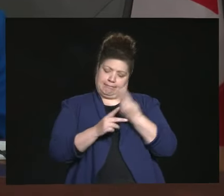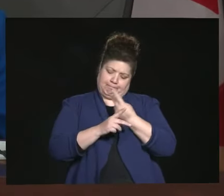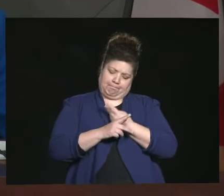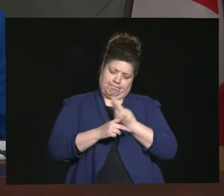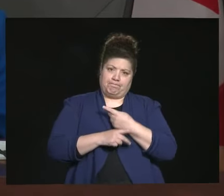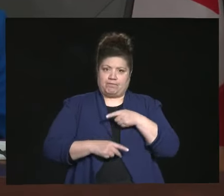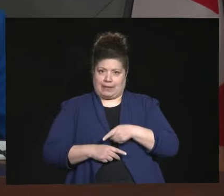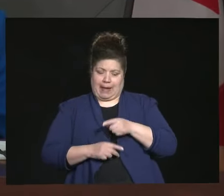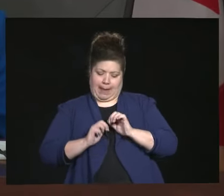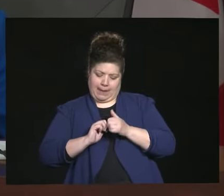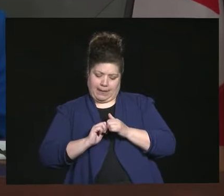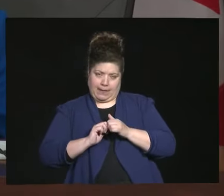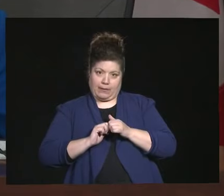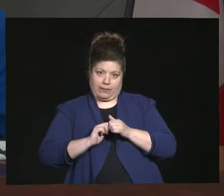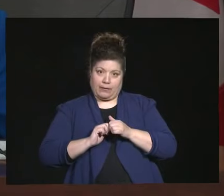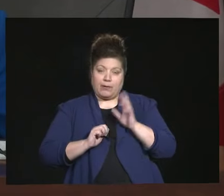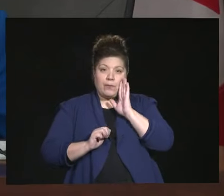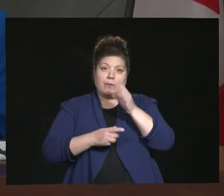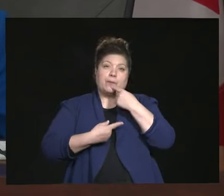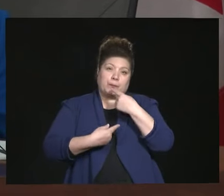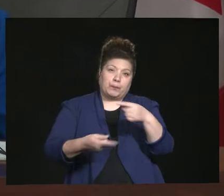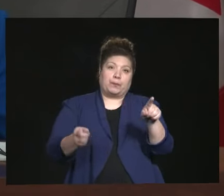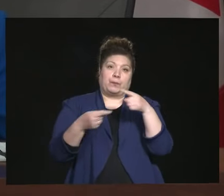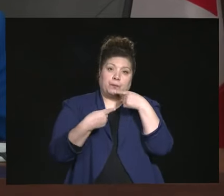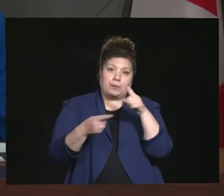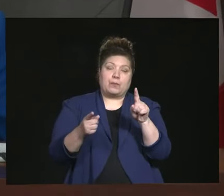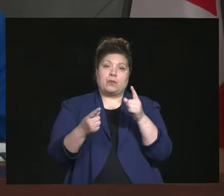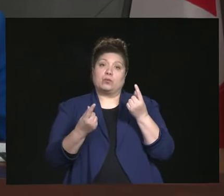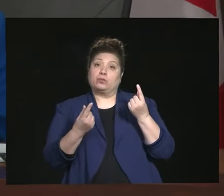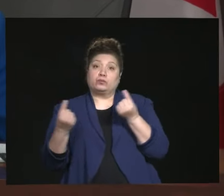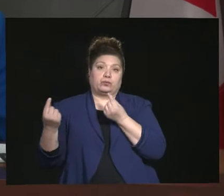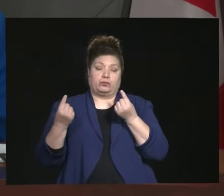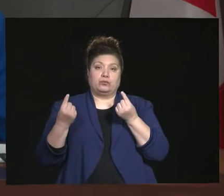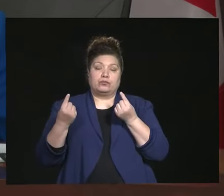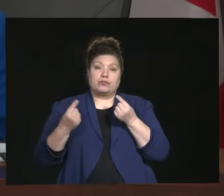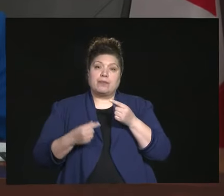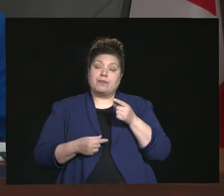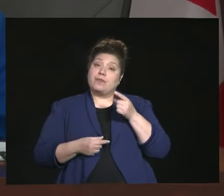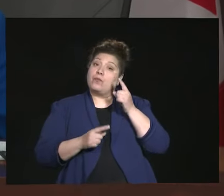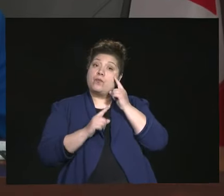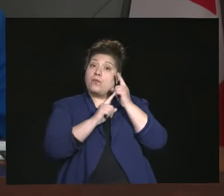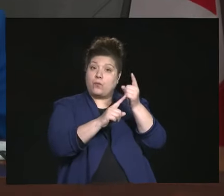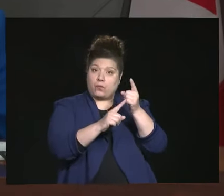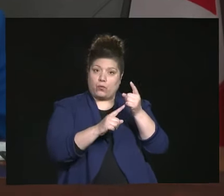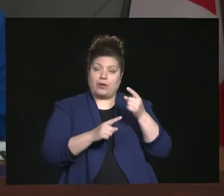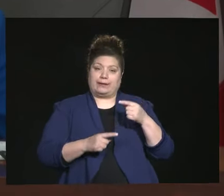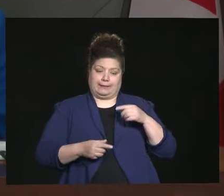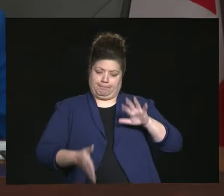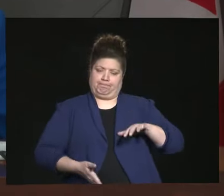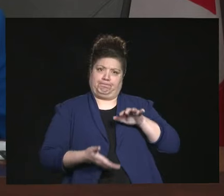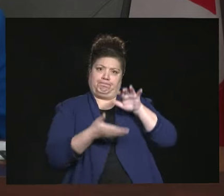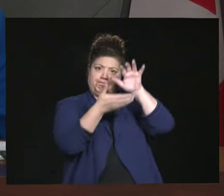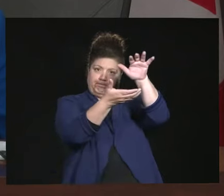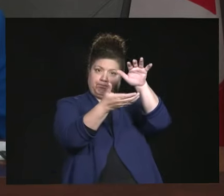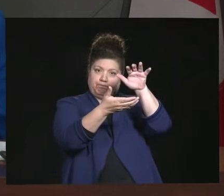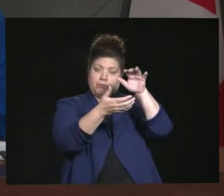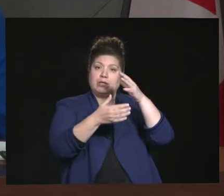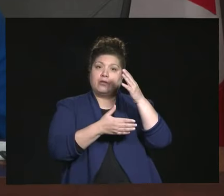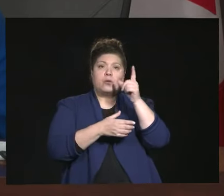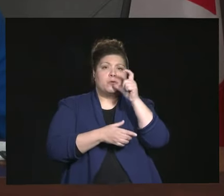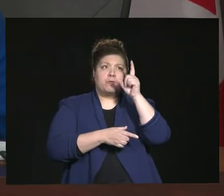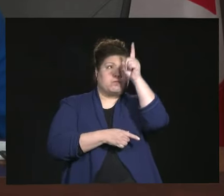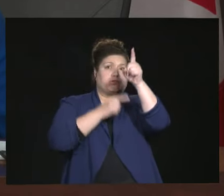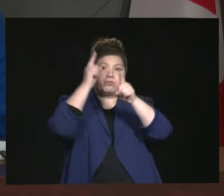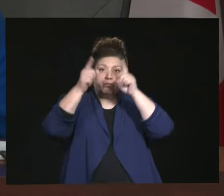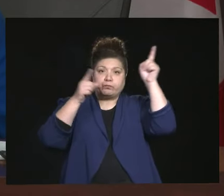the goal, of course, is to then equip the territories or the more remote areas with their own capacity so they